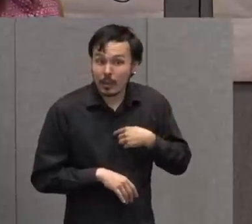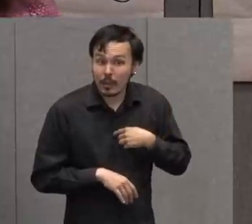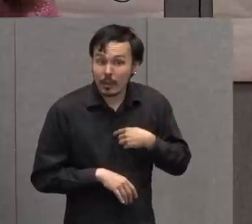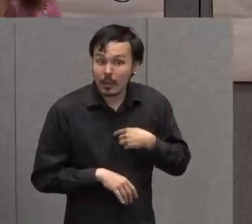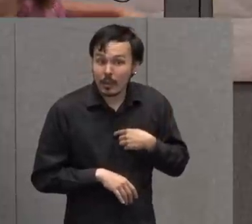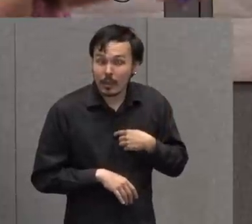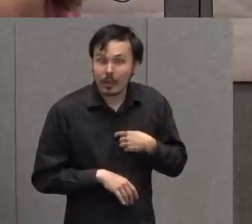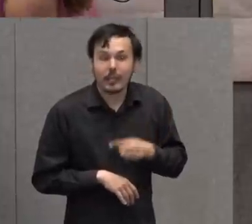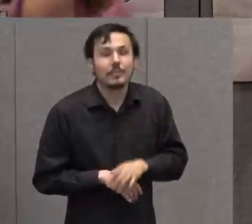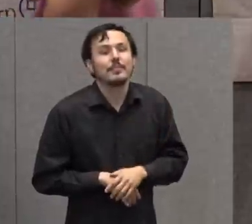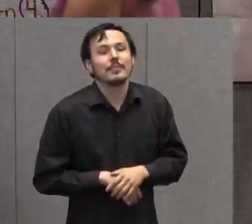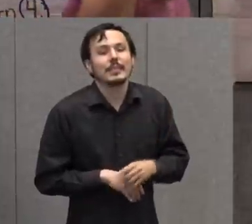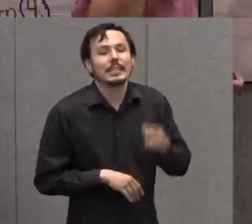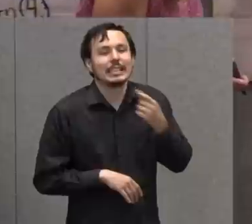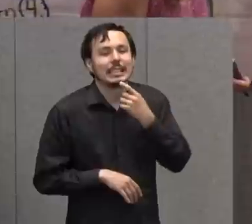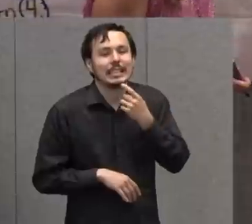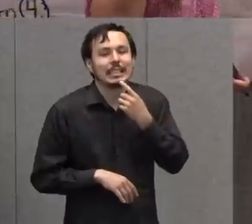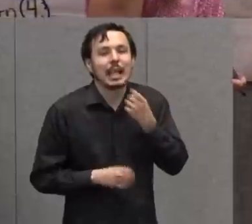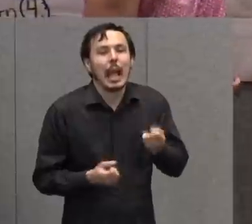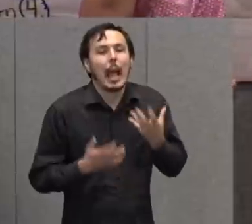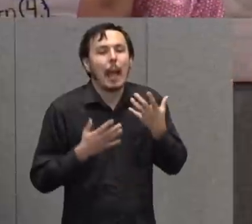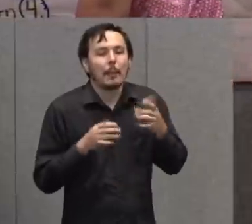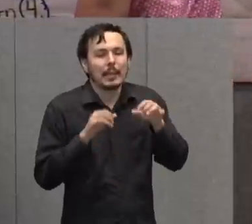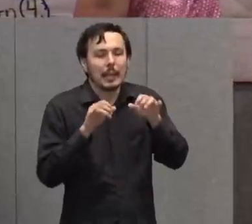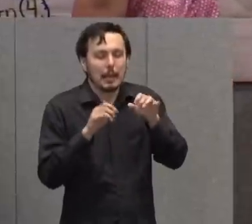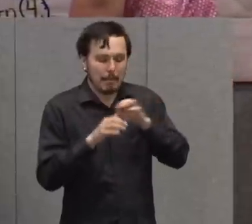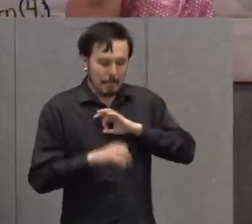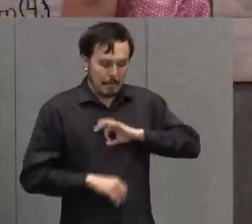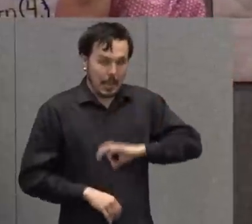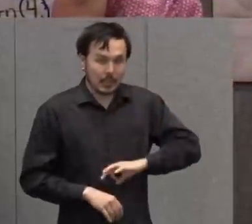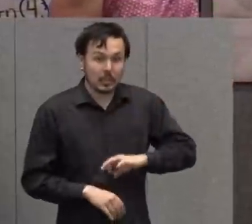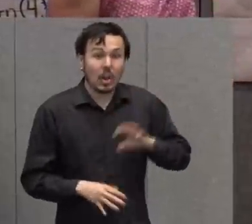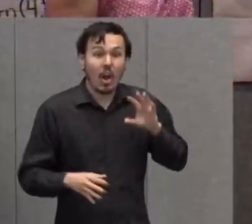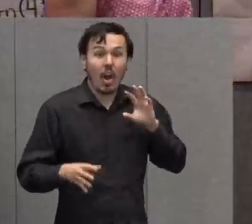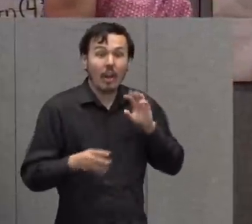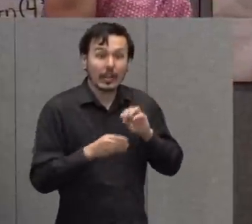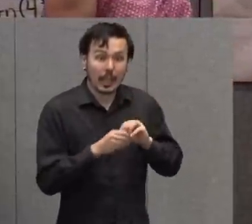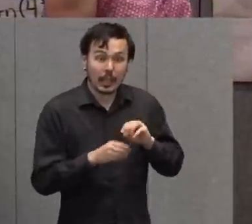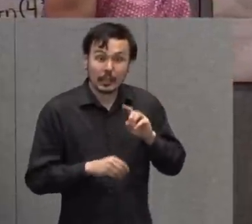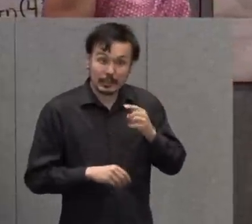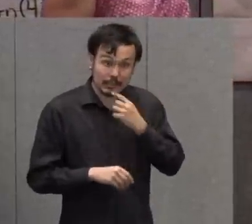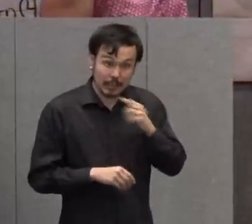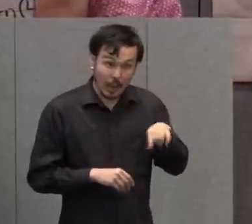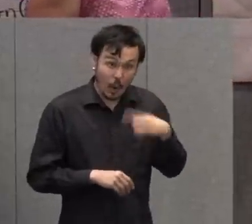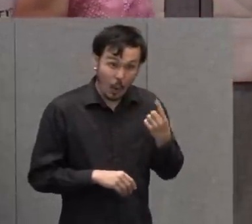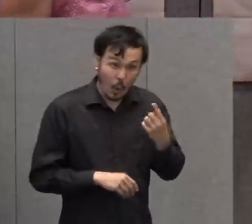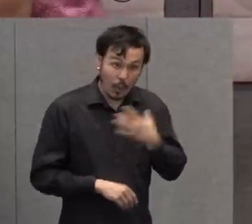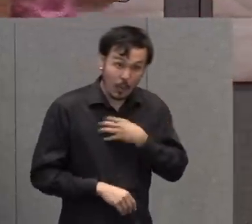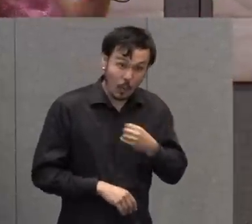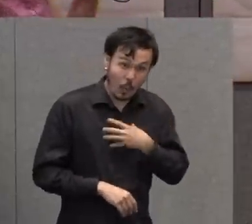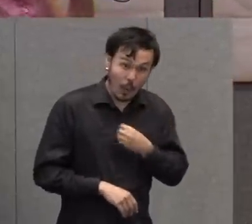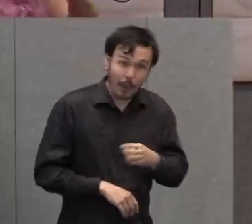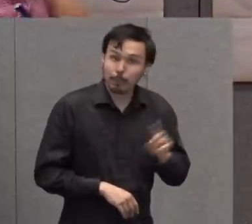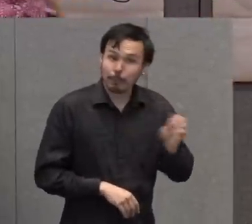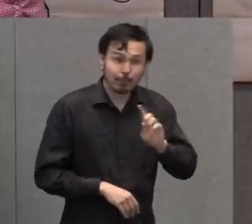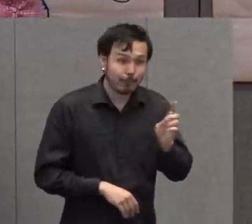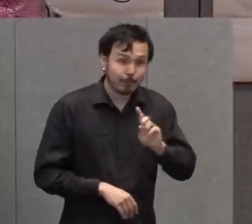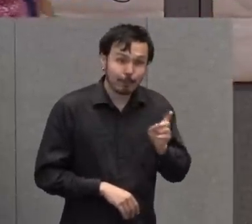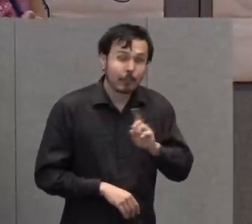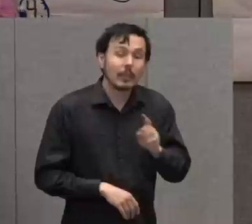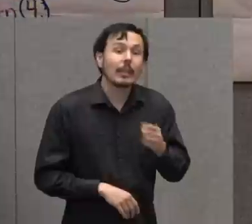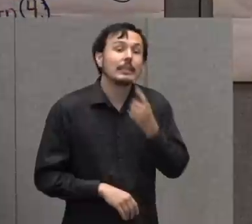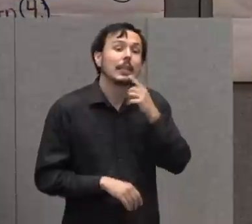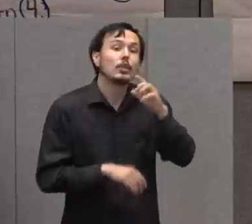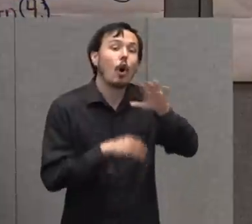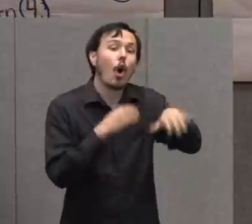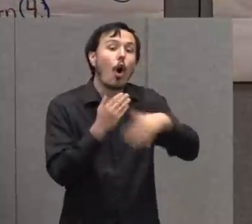Right? It says, how many buttons in all? Did it say how many white buttons? No. What did we forget when it says in